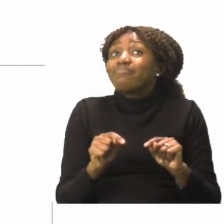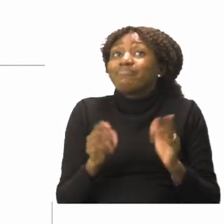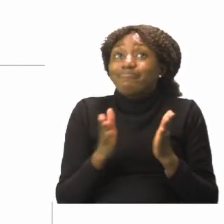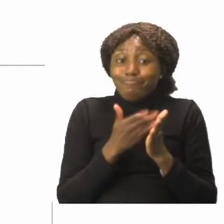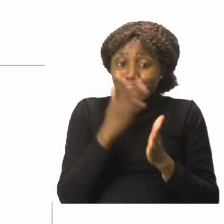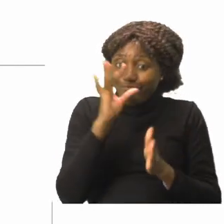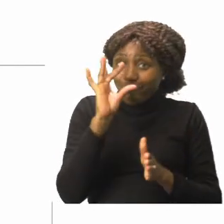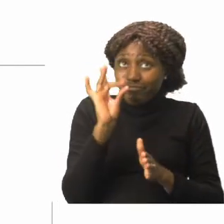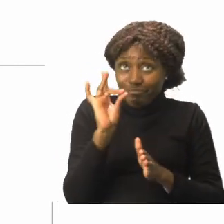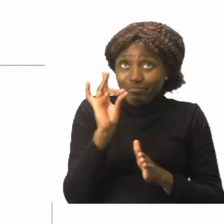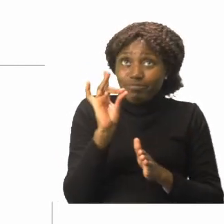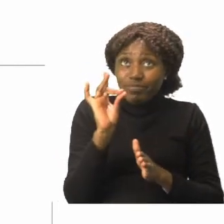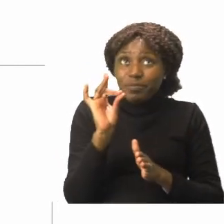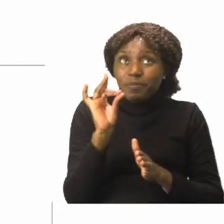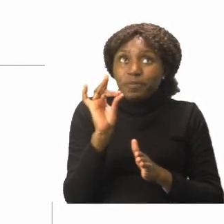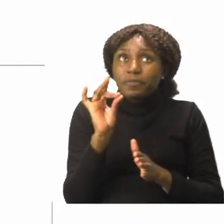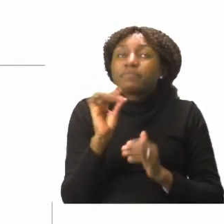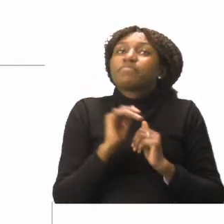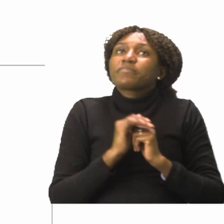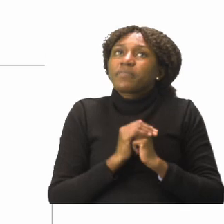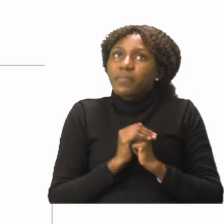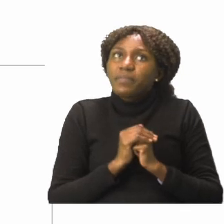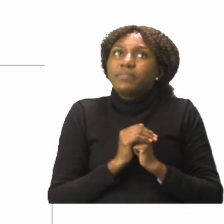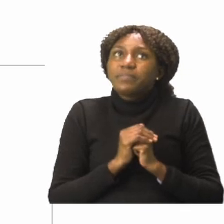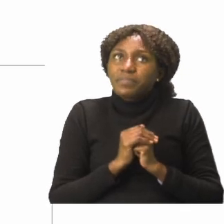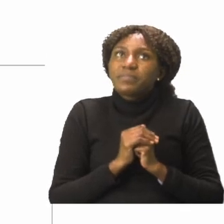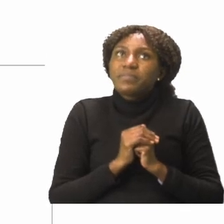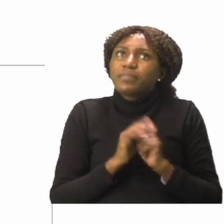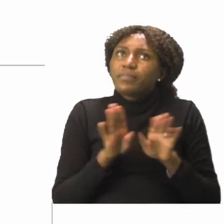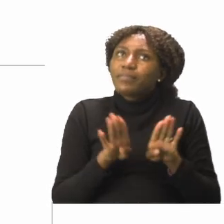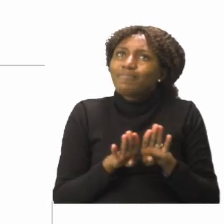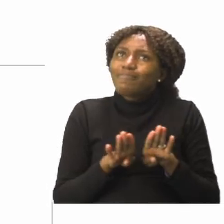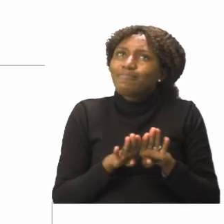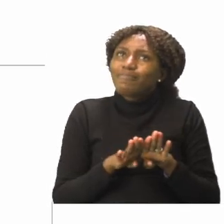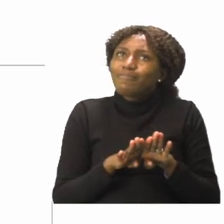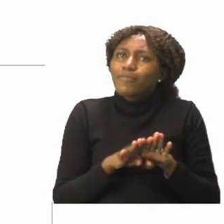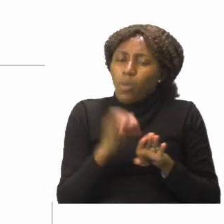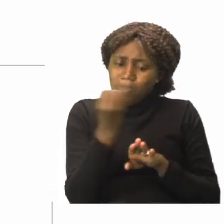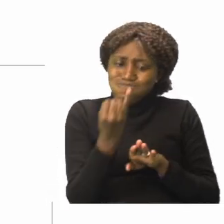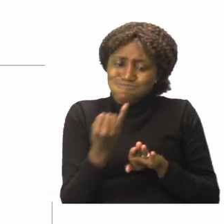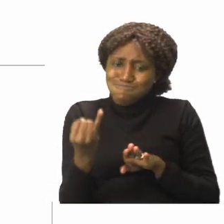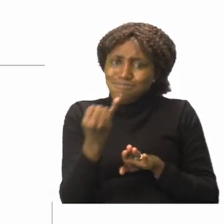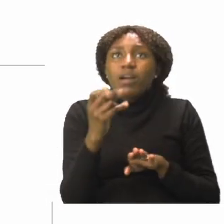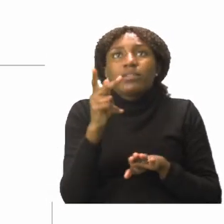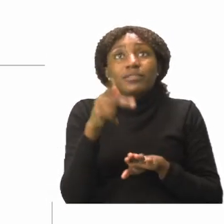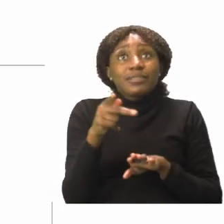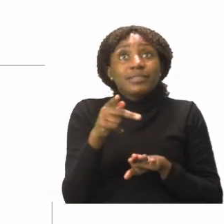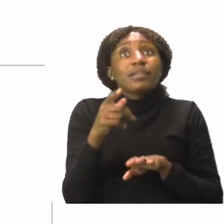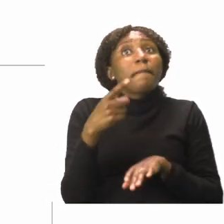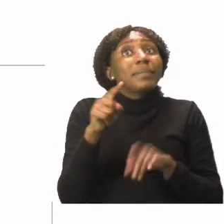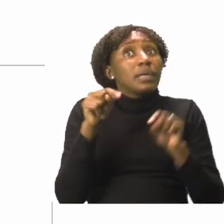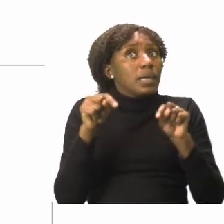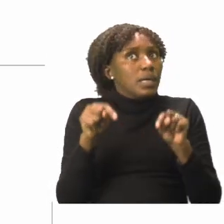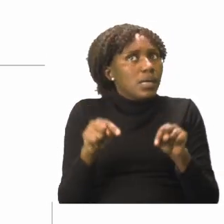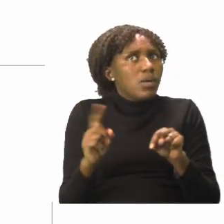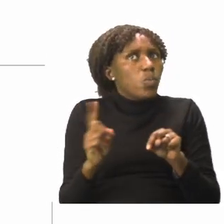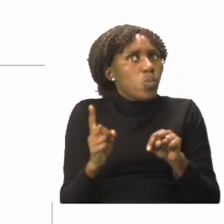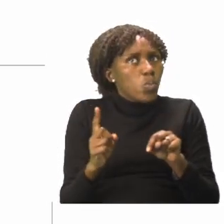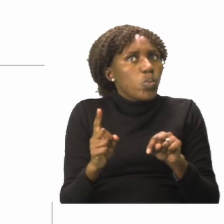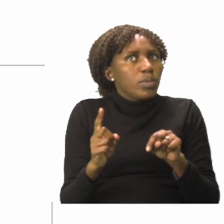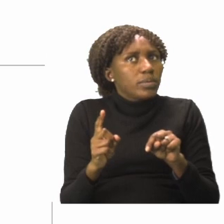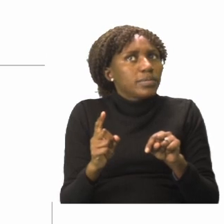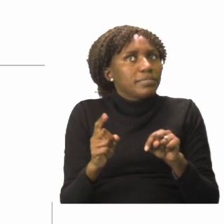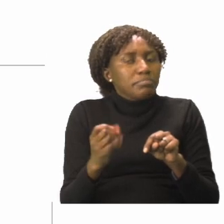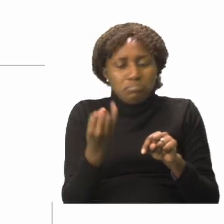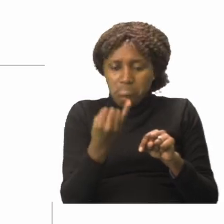8. On page 8, we're going to be doing a bit more drawing, but this time, instead of